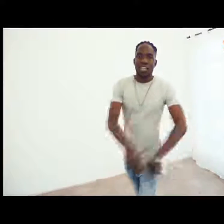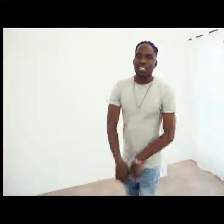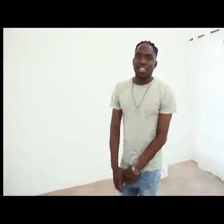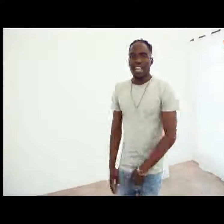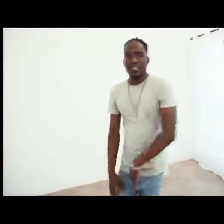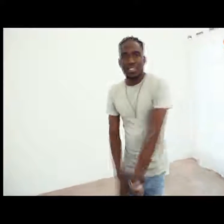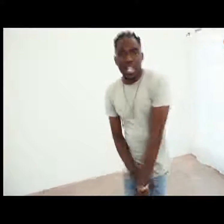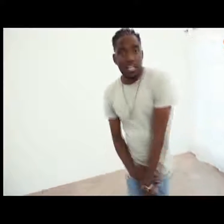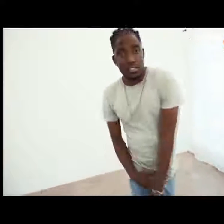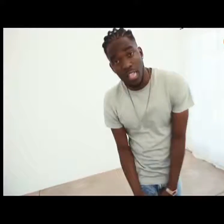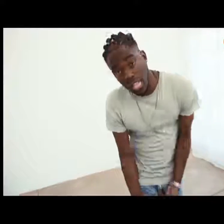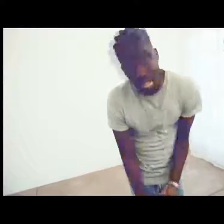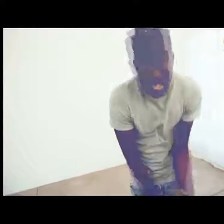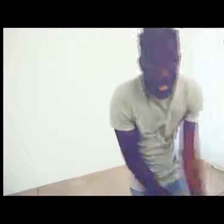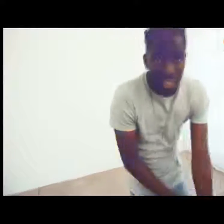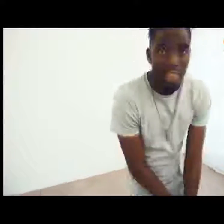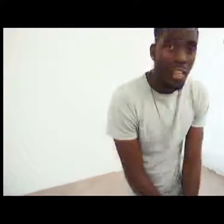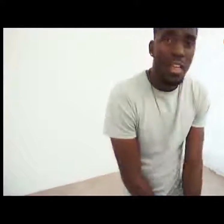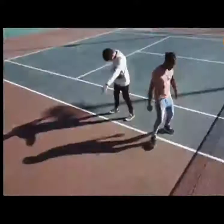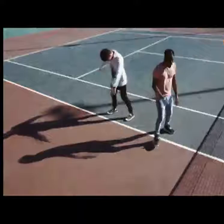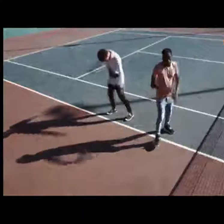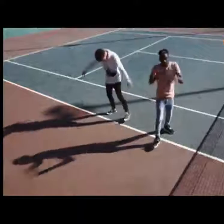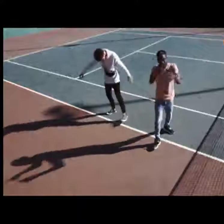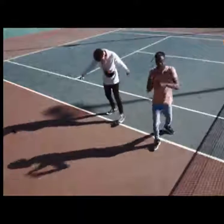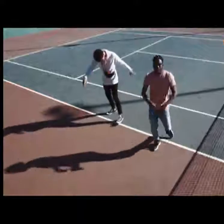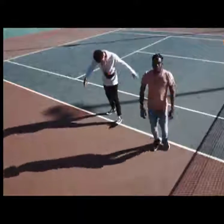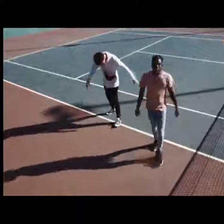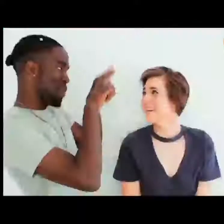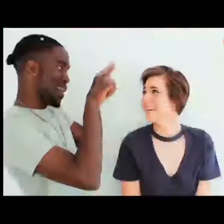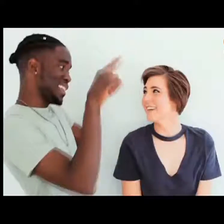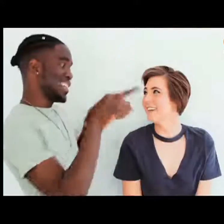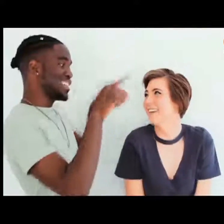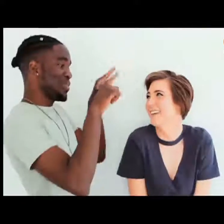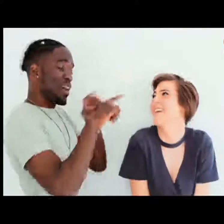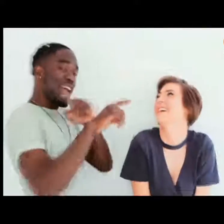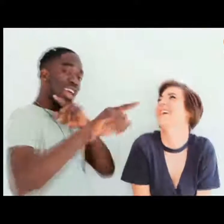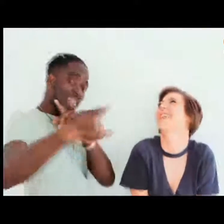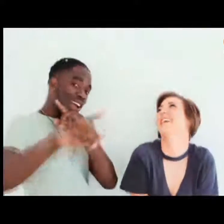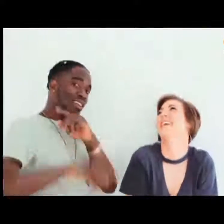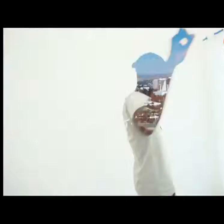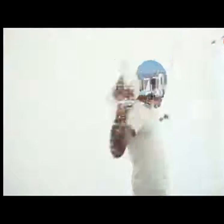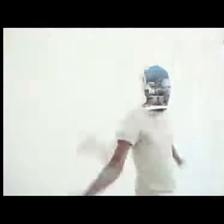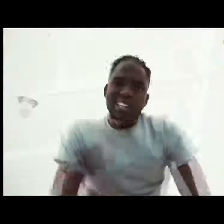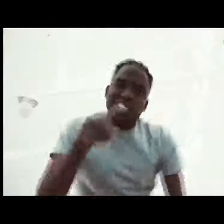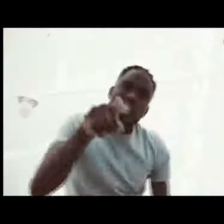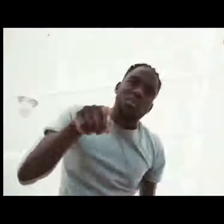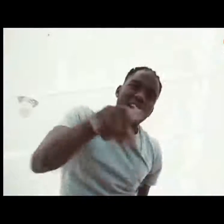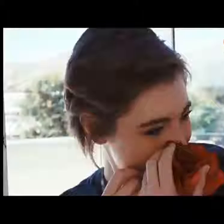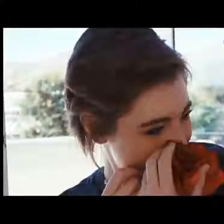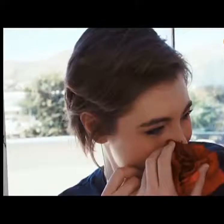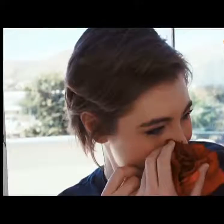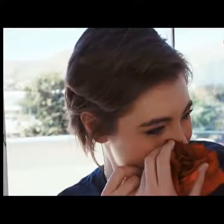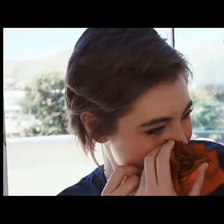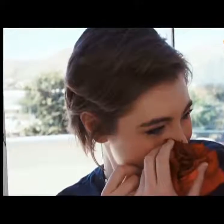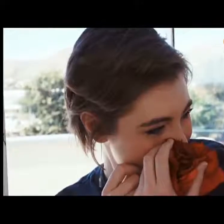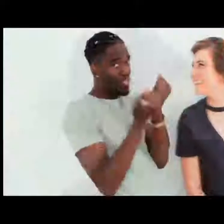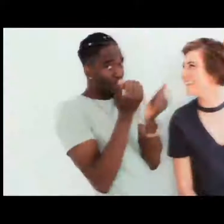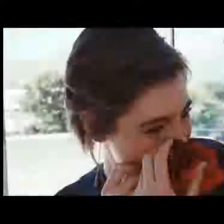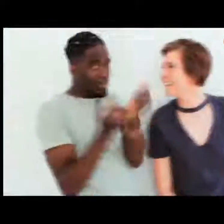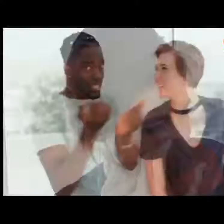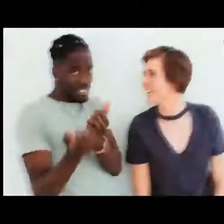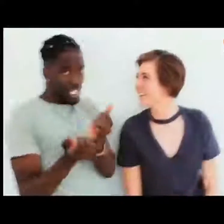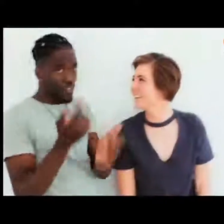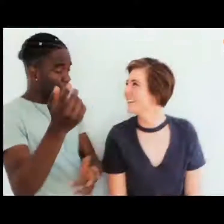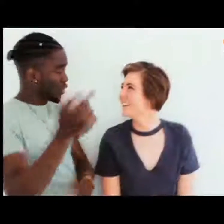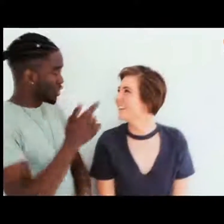Met you that day at the lighthouse. I guess that's why my day seemed brighter. Now I gotta take you out. Pop a rose up